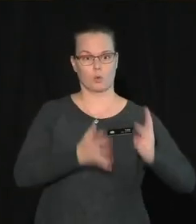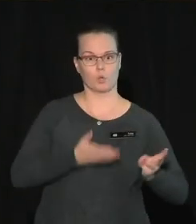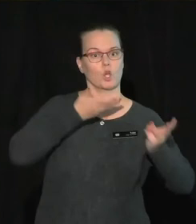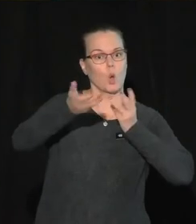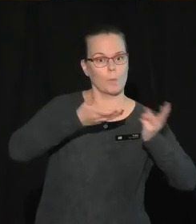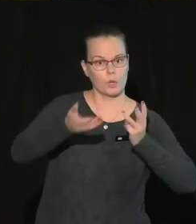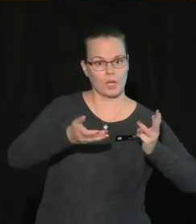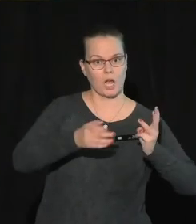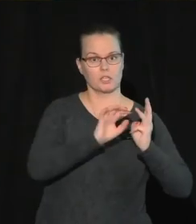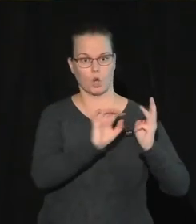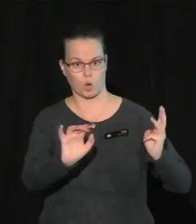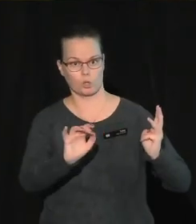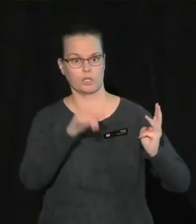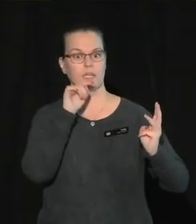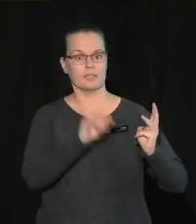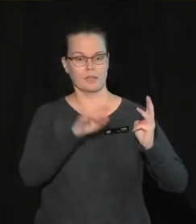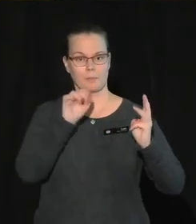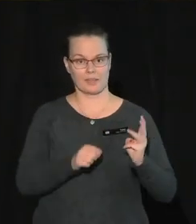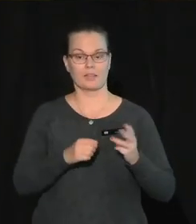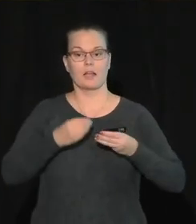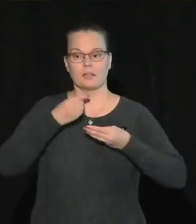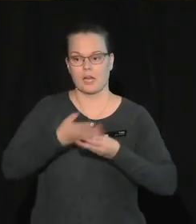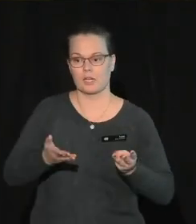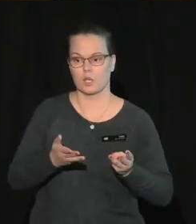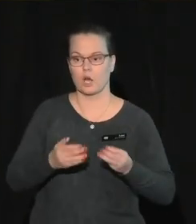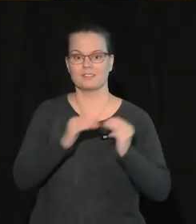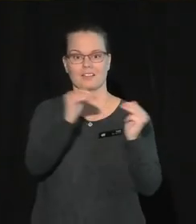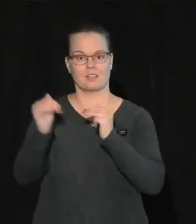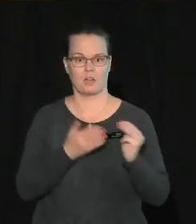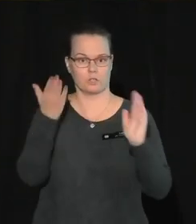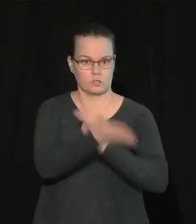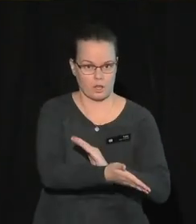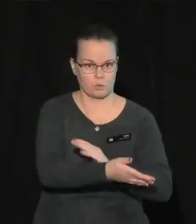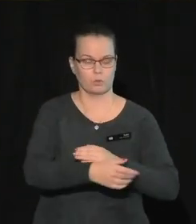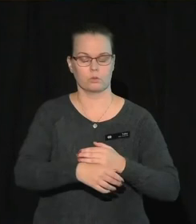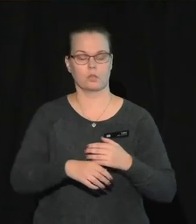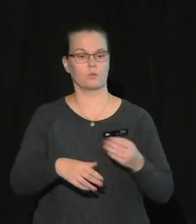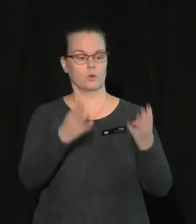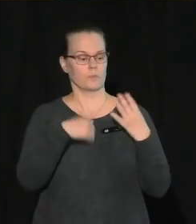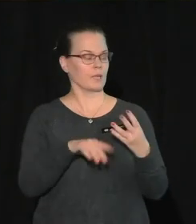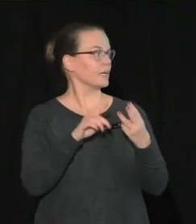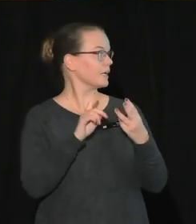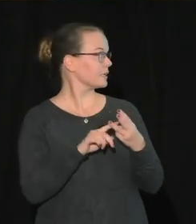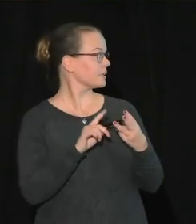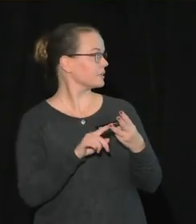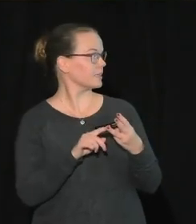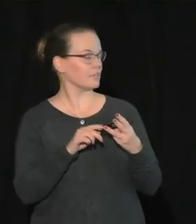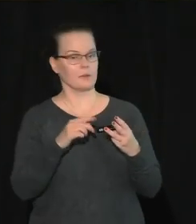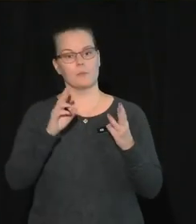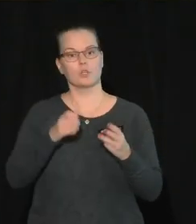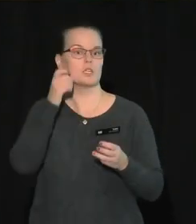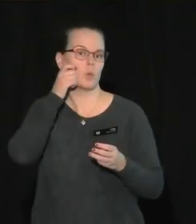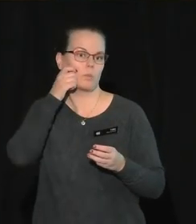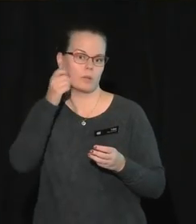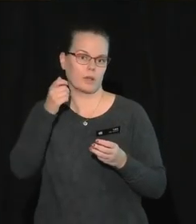code that focuses on equivalent access and it contains some requirements for telecom